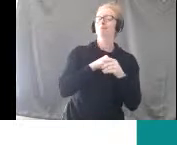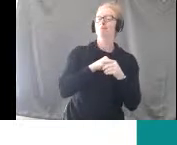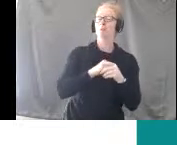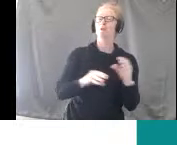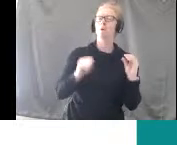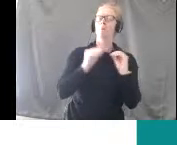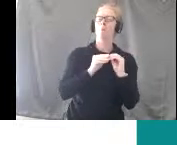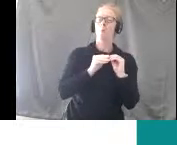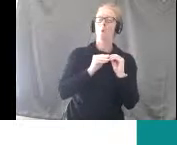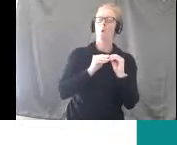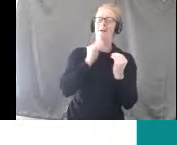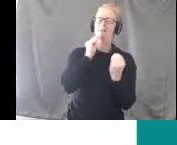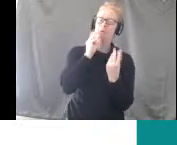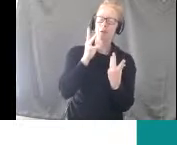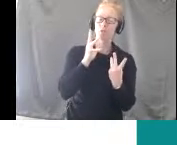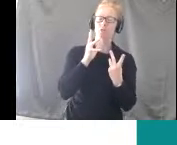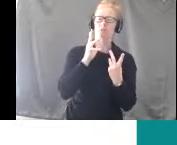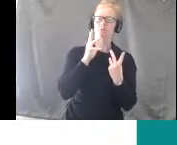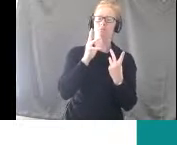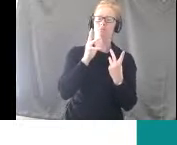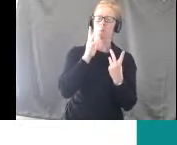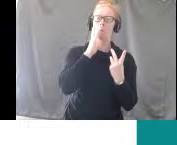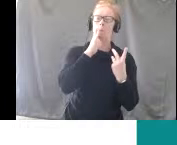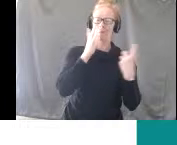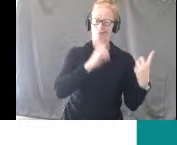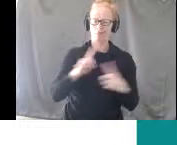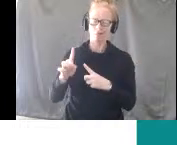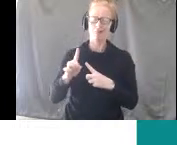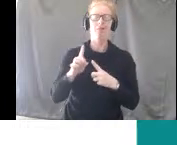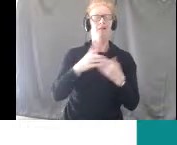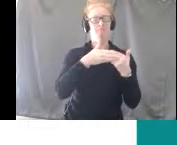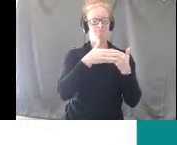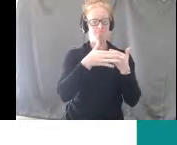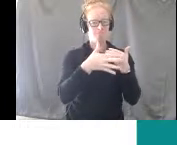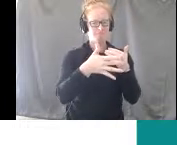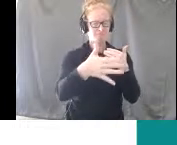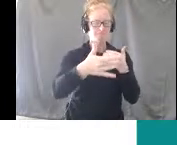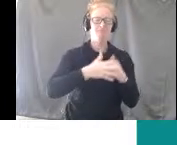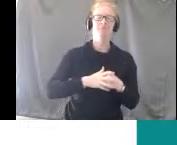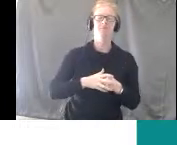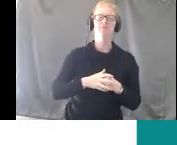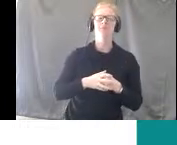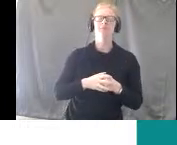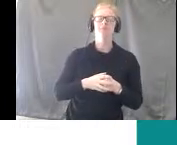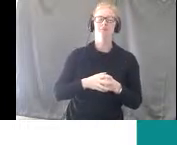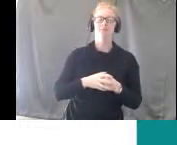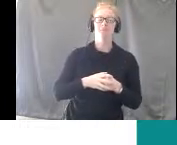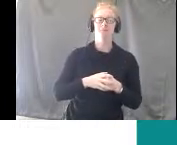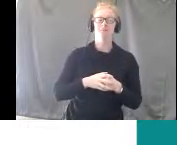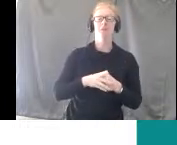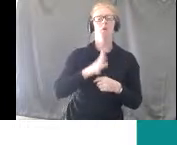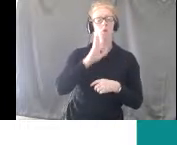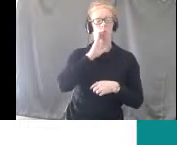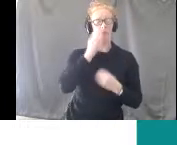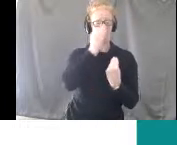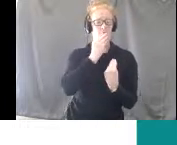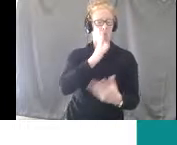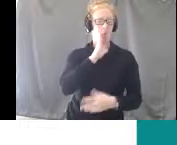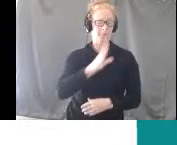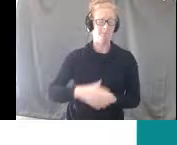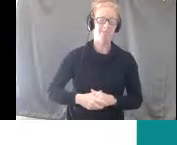So those are going to be, once again, some of the things that we will be updating this group on.